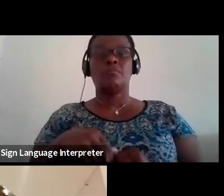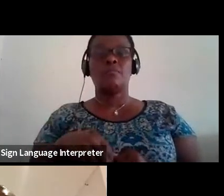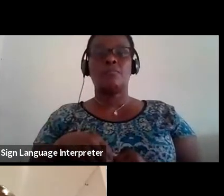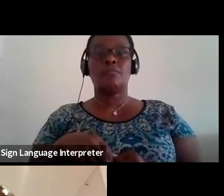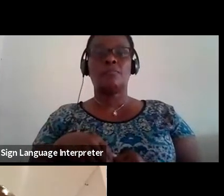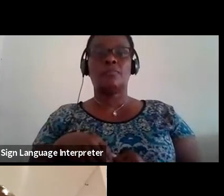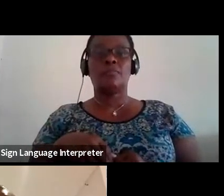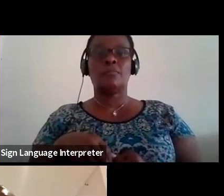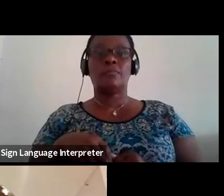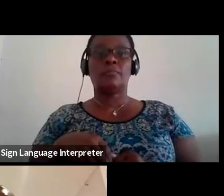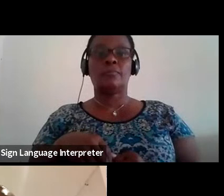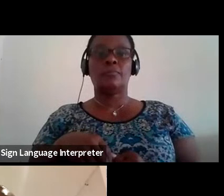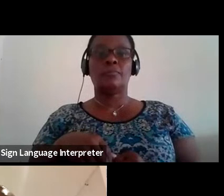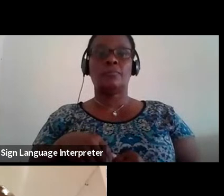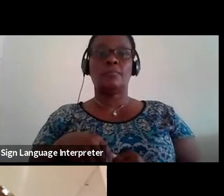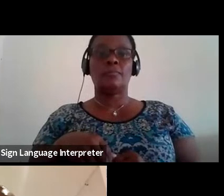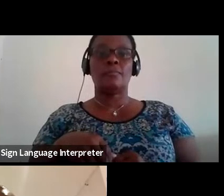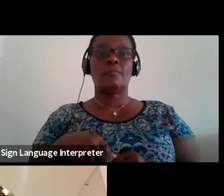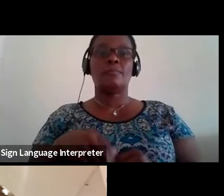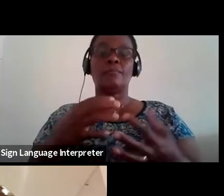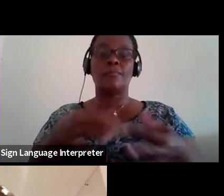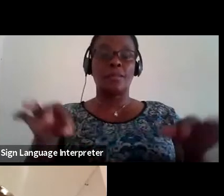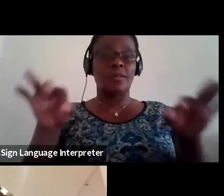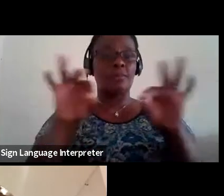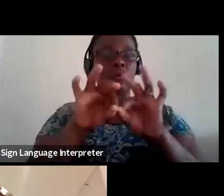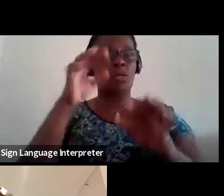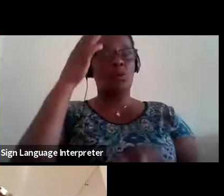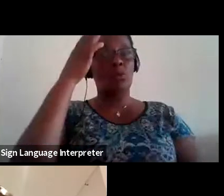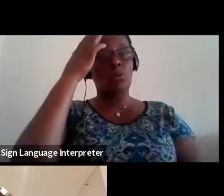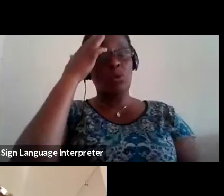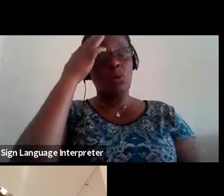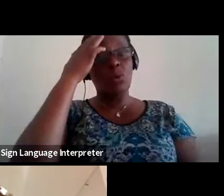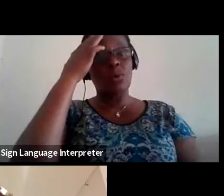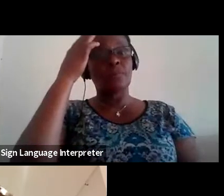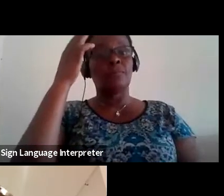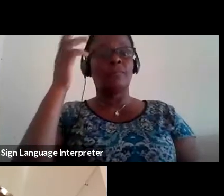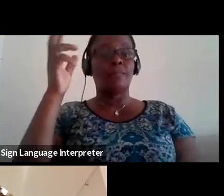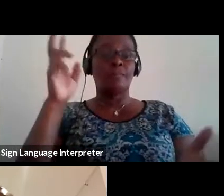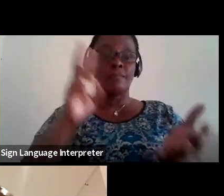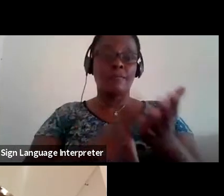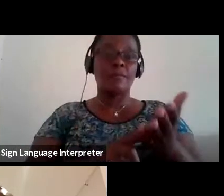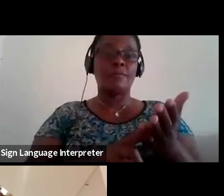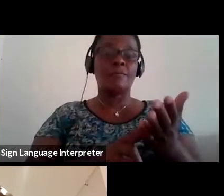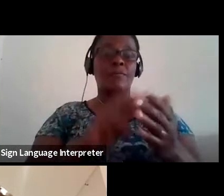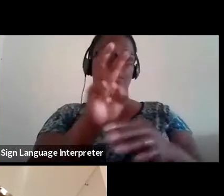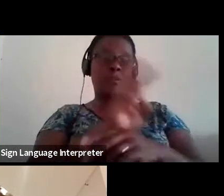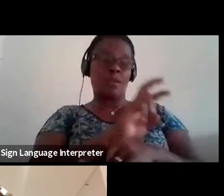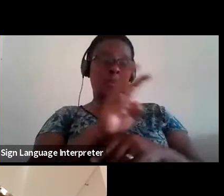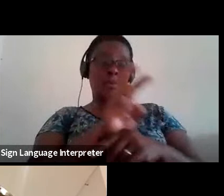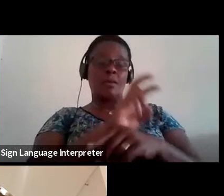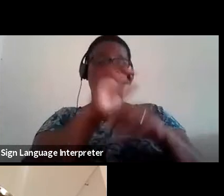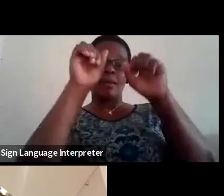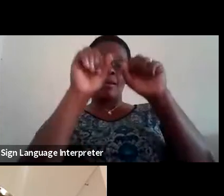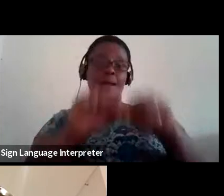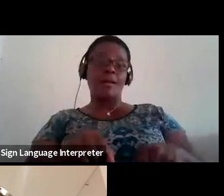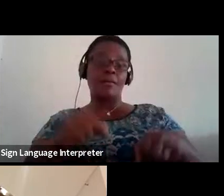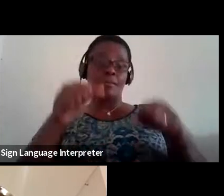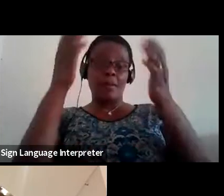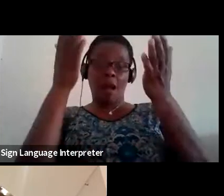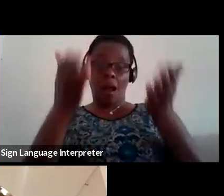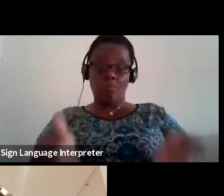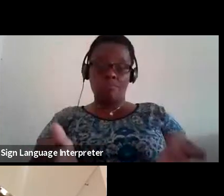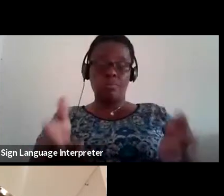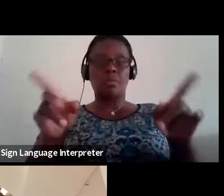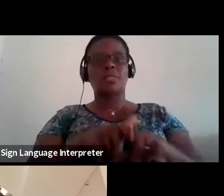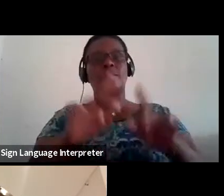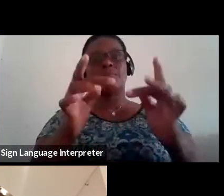From the very onset, I think it's important to acknowledge that surveillance can be physical or digital. In my